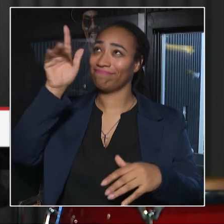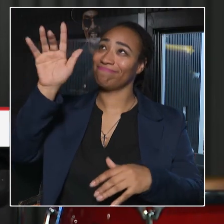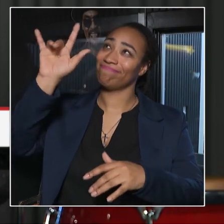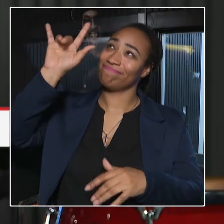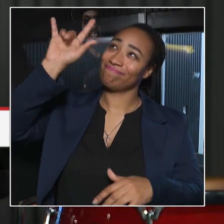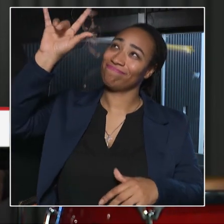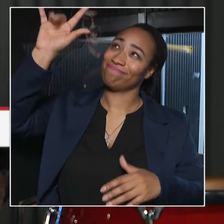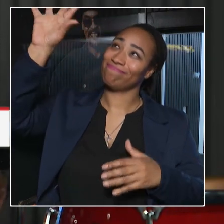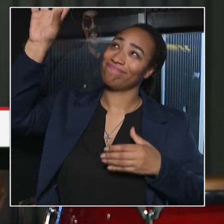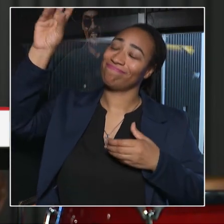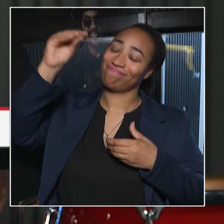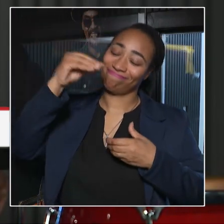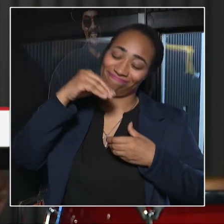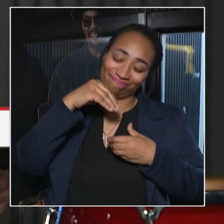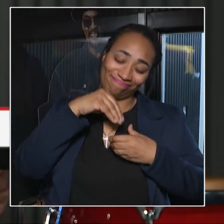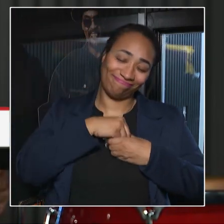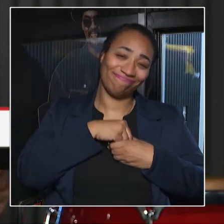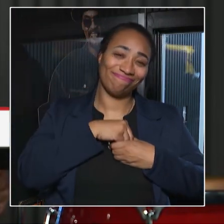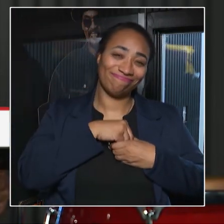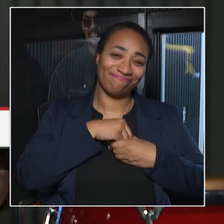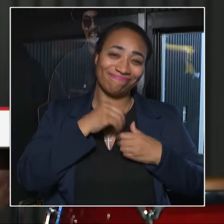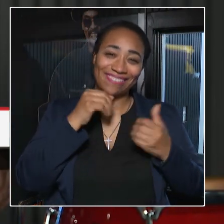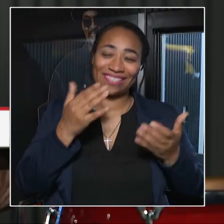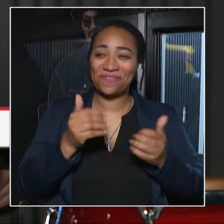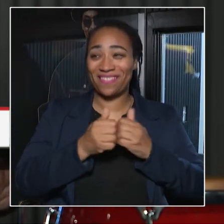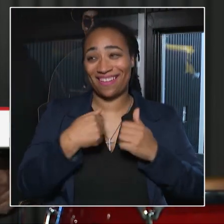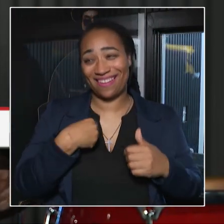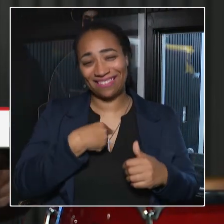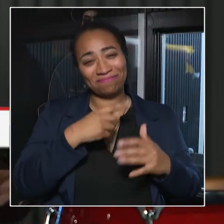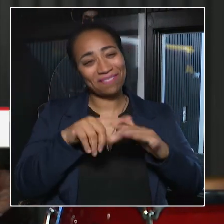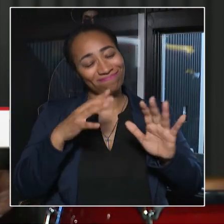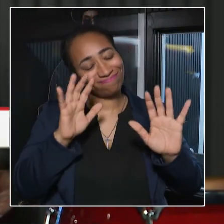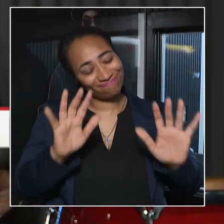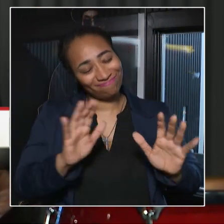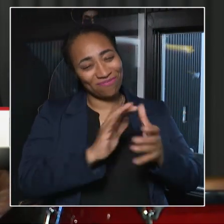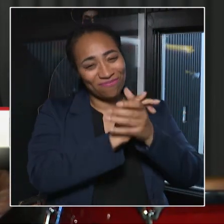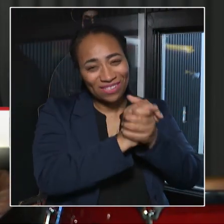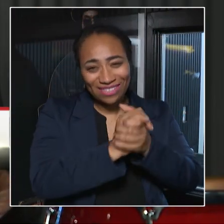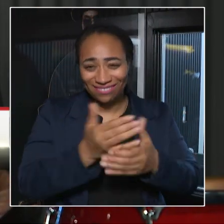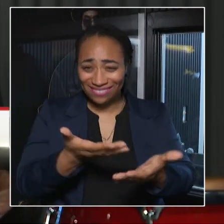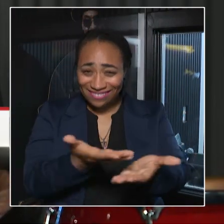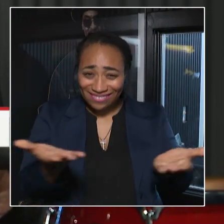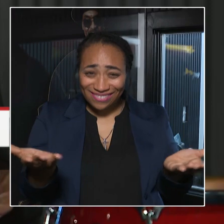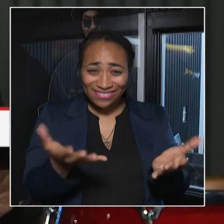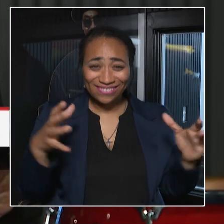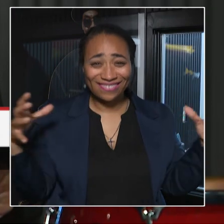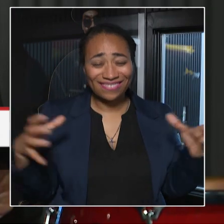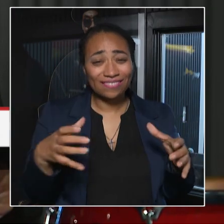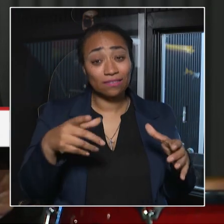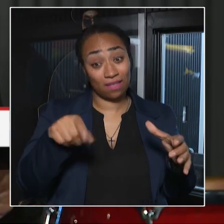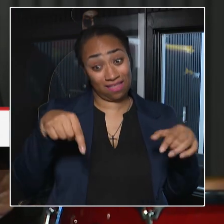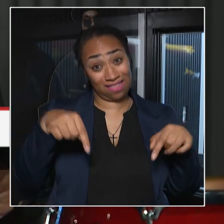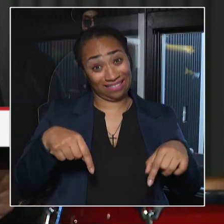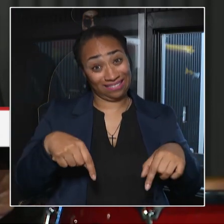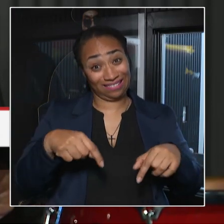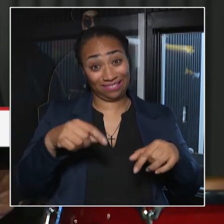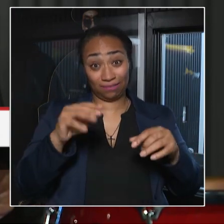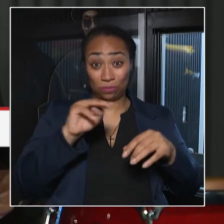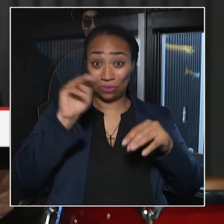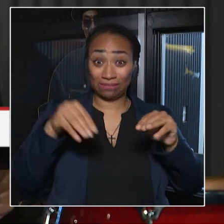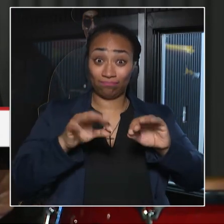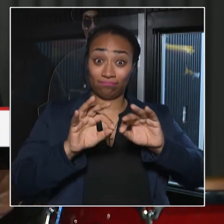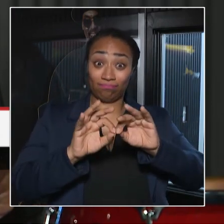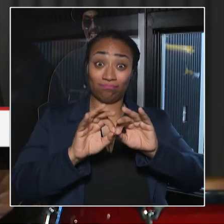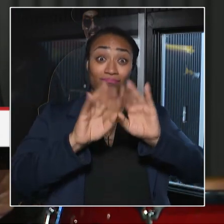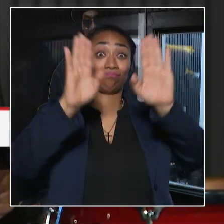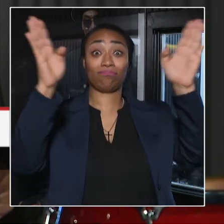of you. We're with you. And while this is an opening, we all have a responsibility to keep it going, don't